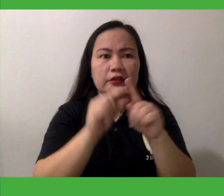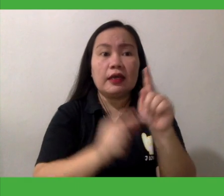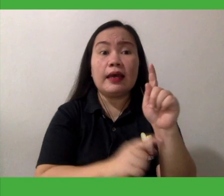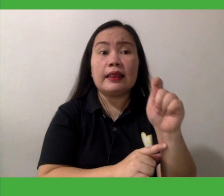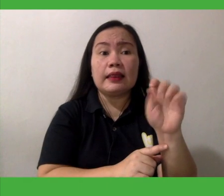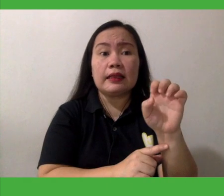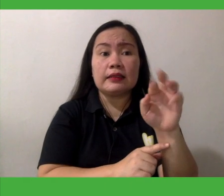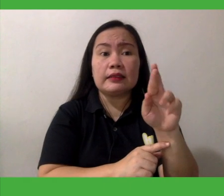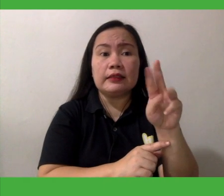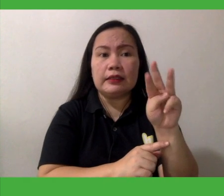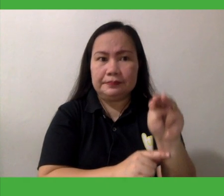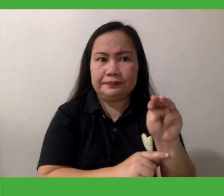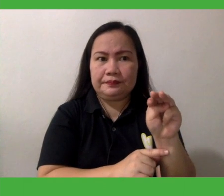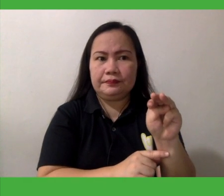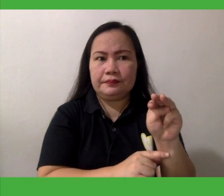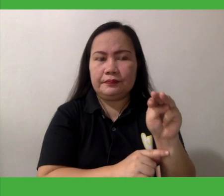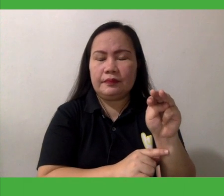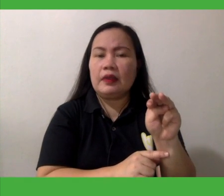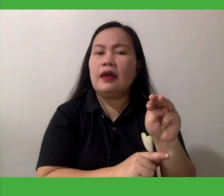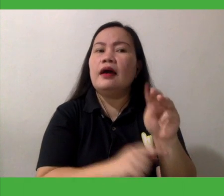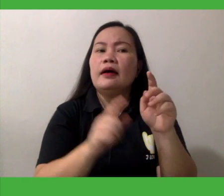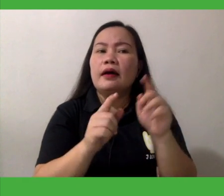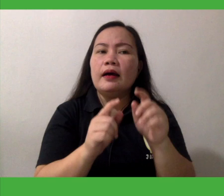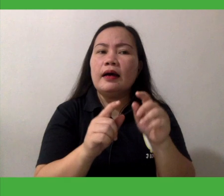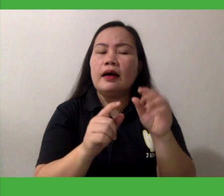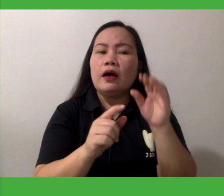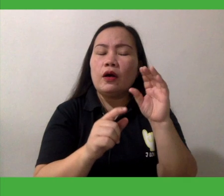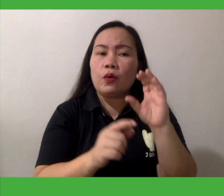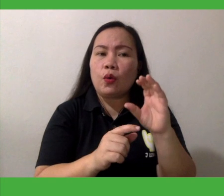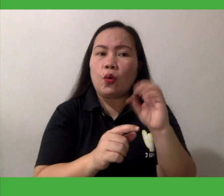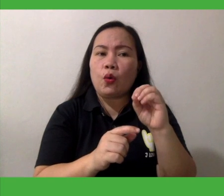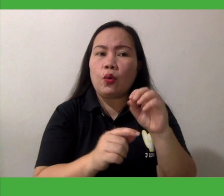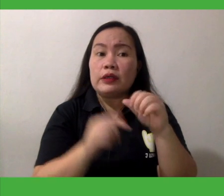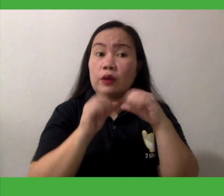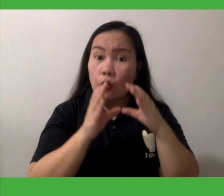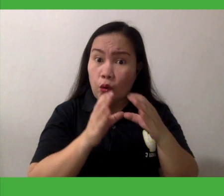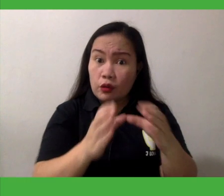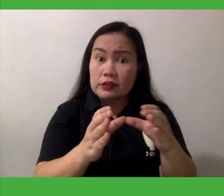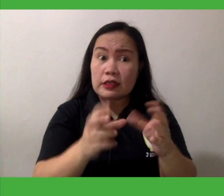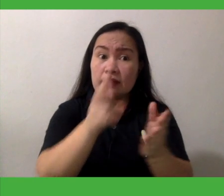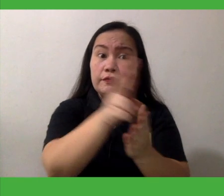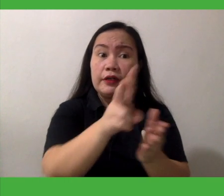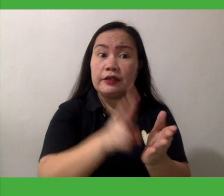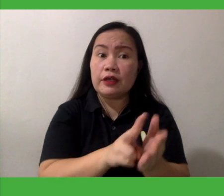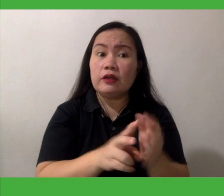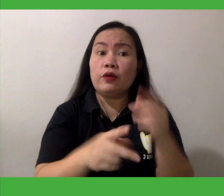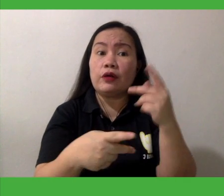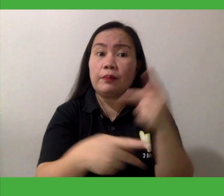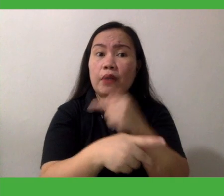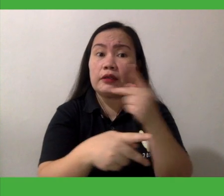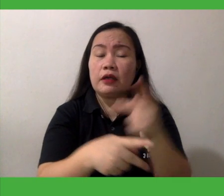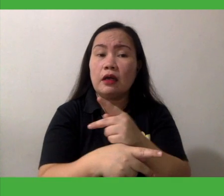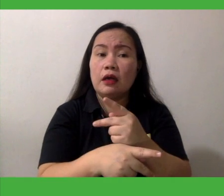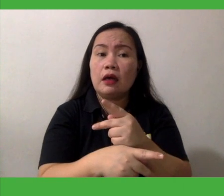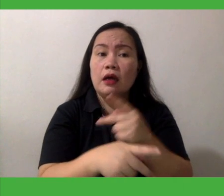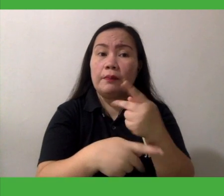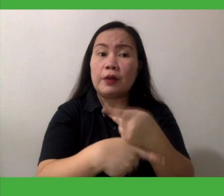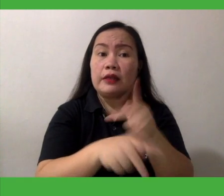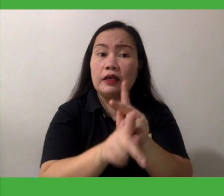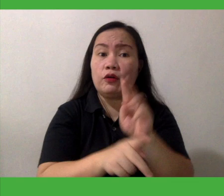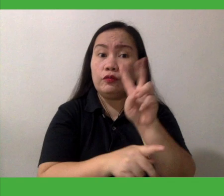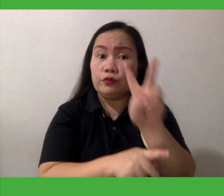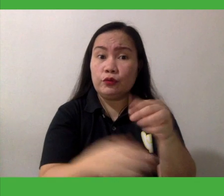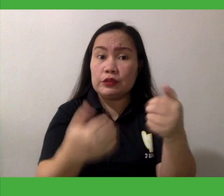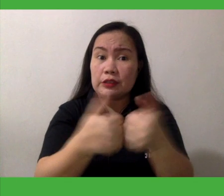What is a term? So, this is a constant, a variable, or a product of two separated by plus or minus.